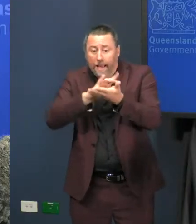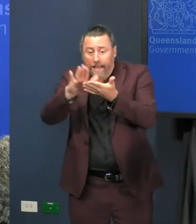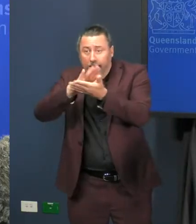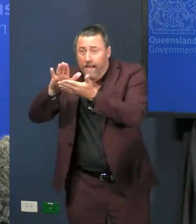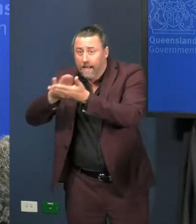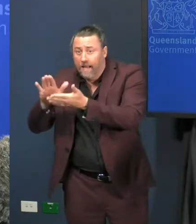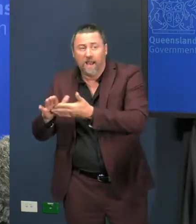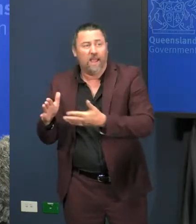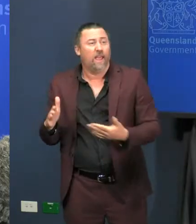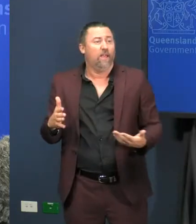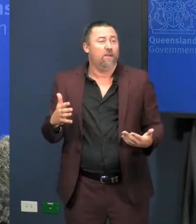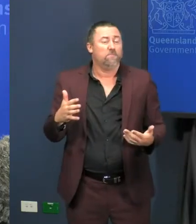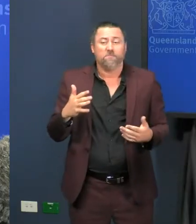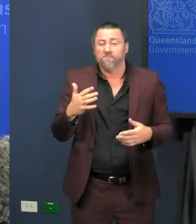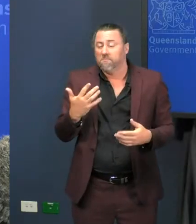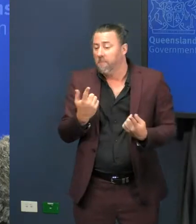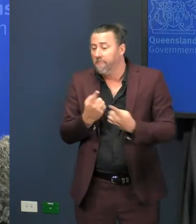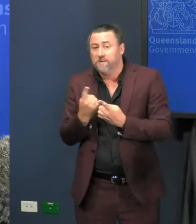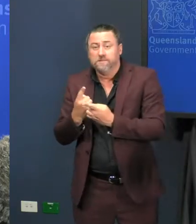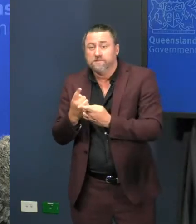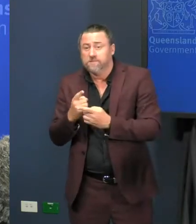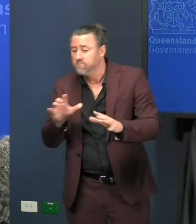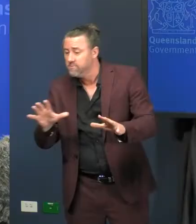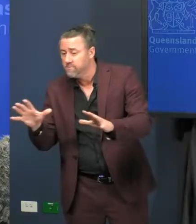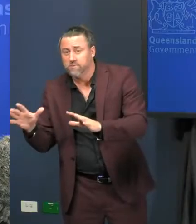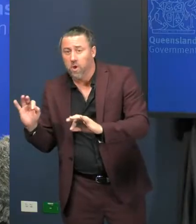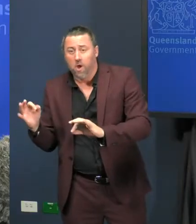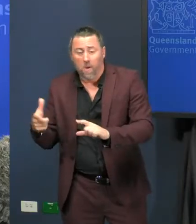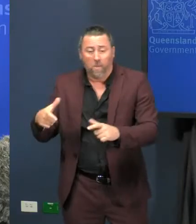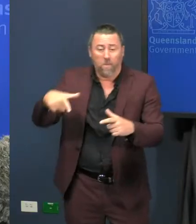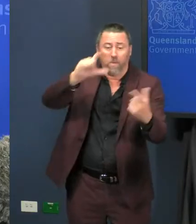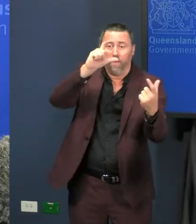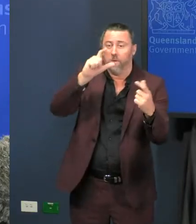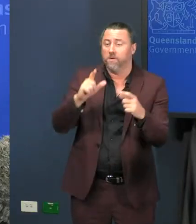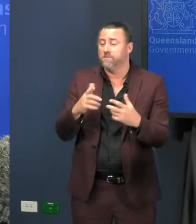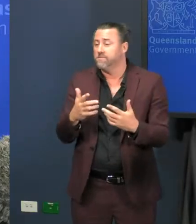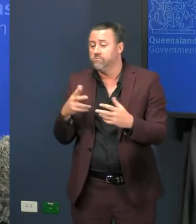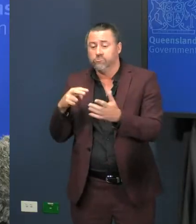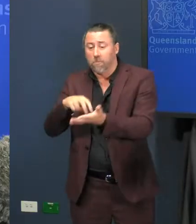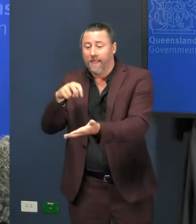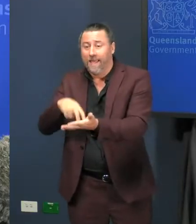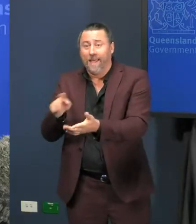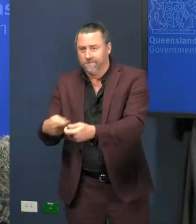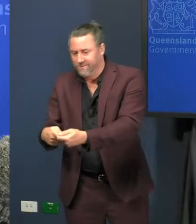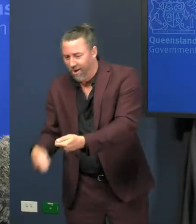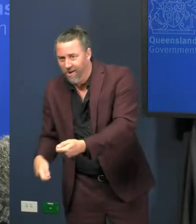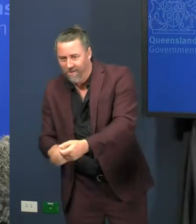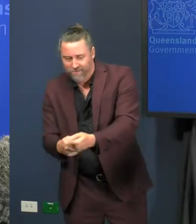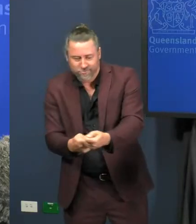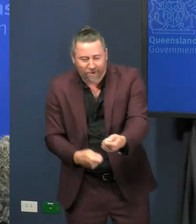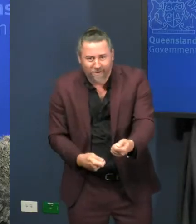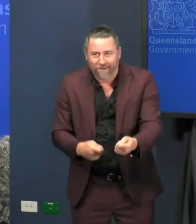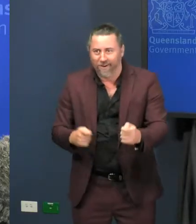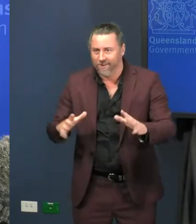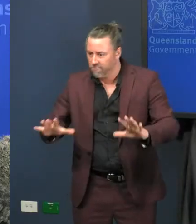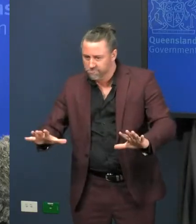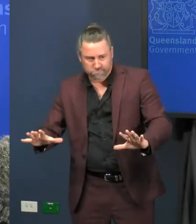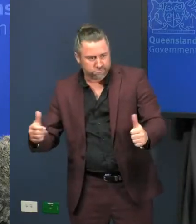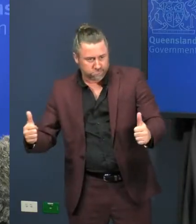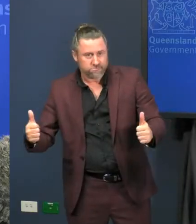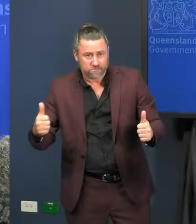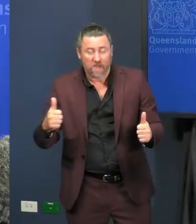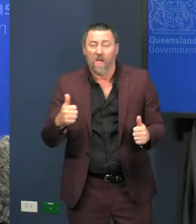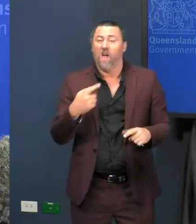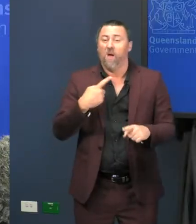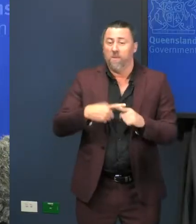that's all important. But aside from food and water, it's also things like batteries. And the other thing is to try to get a box